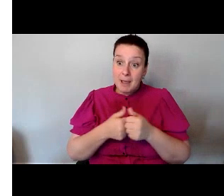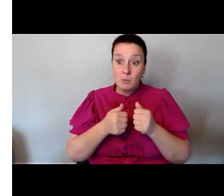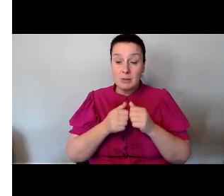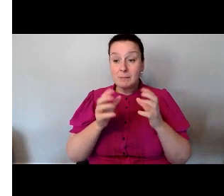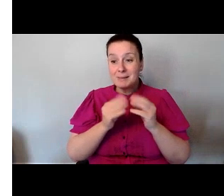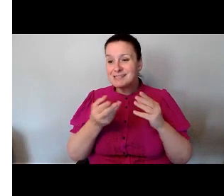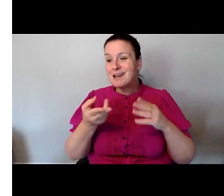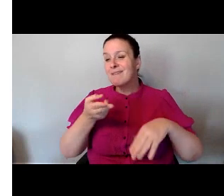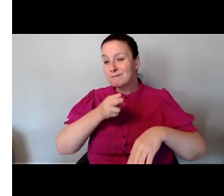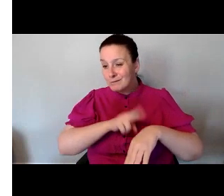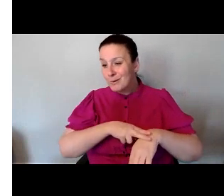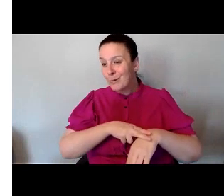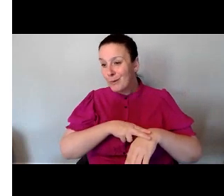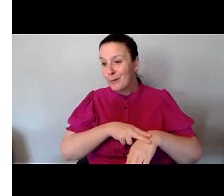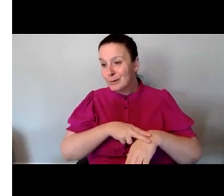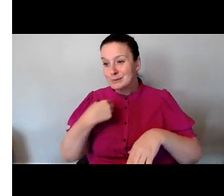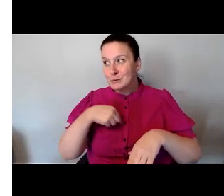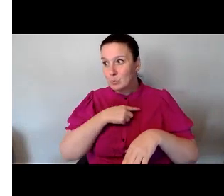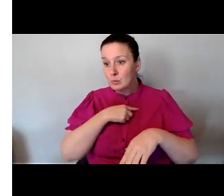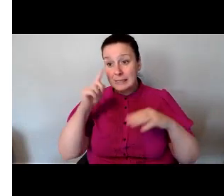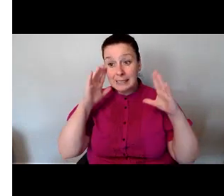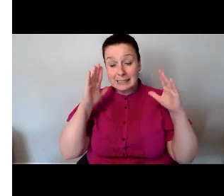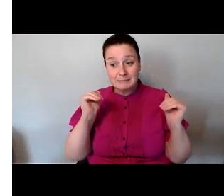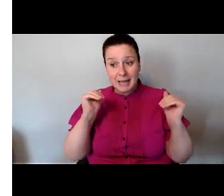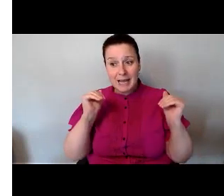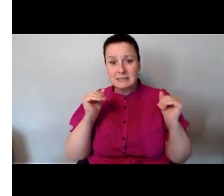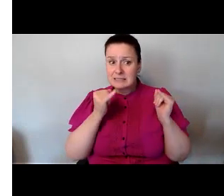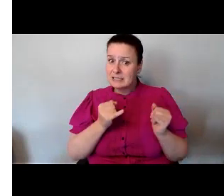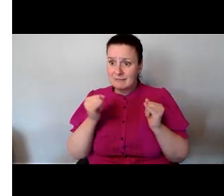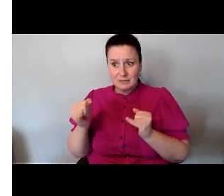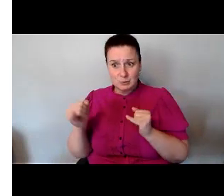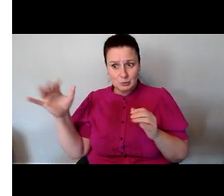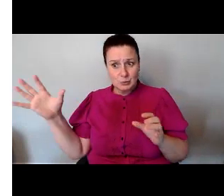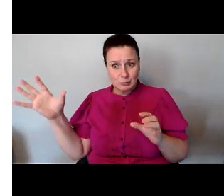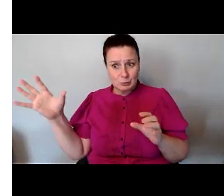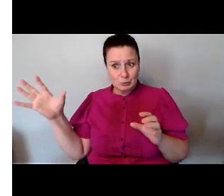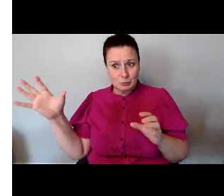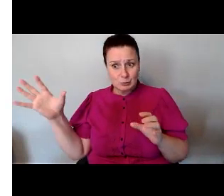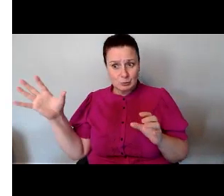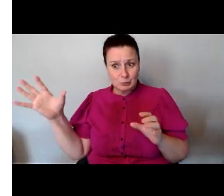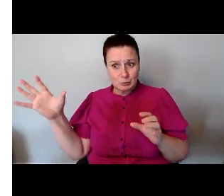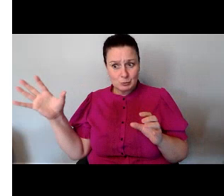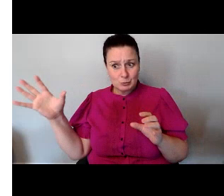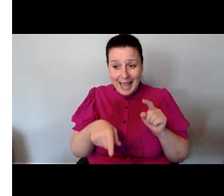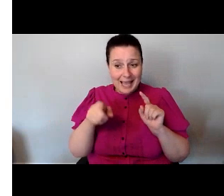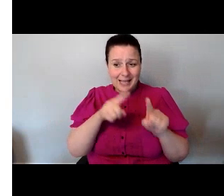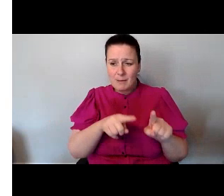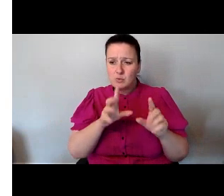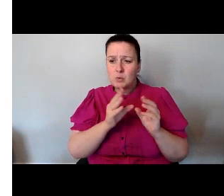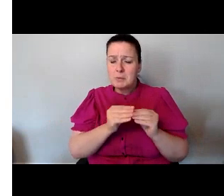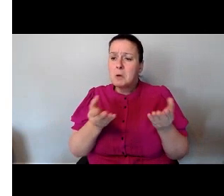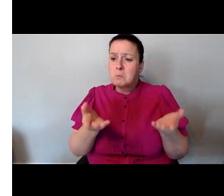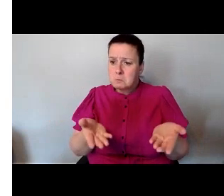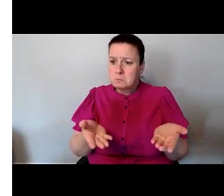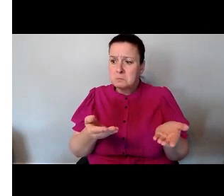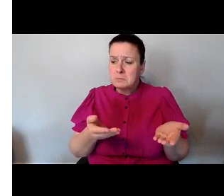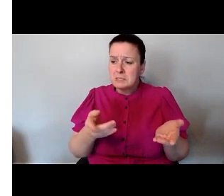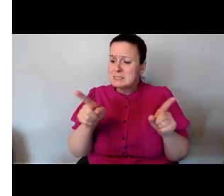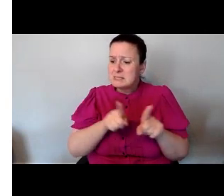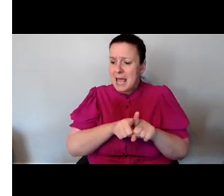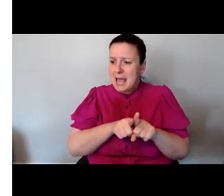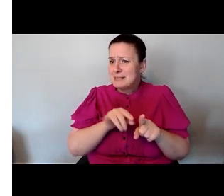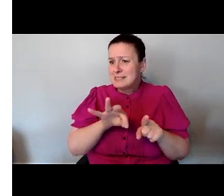course, we expect individual participation. If for some reason somebody can't attend a meeting, then it would be the same as if you